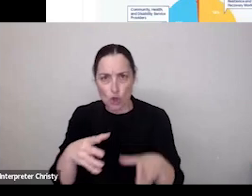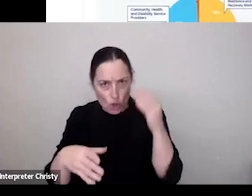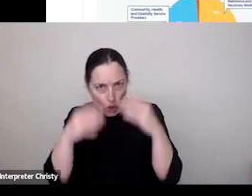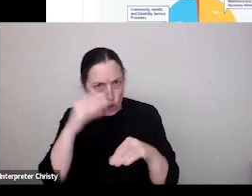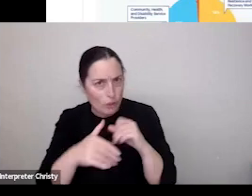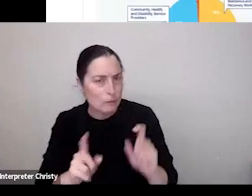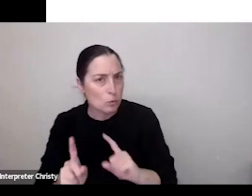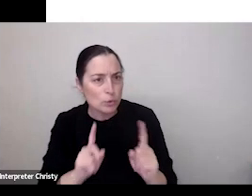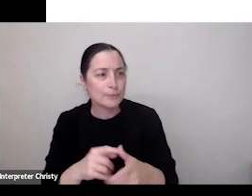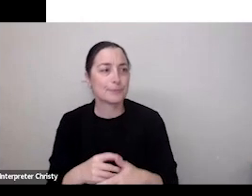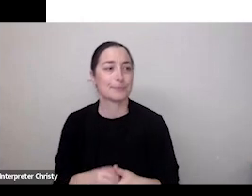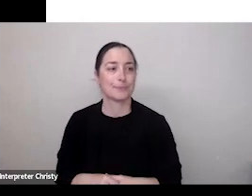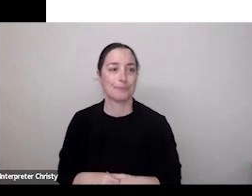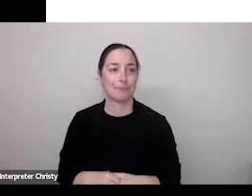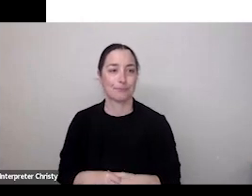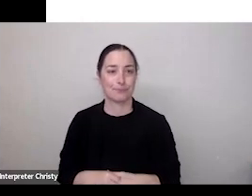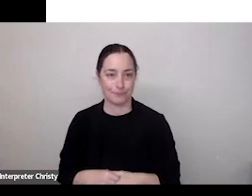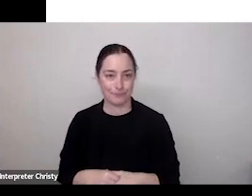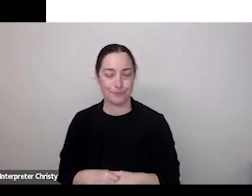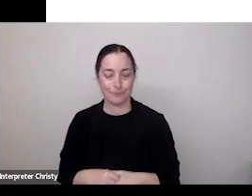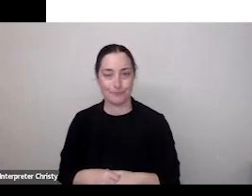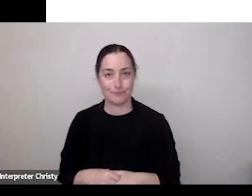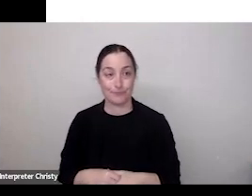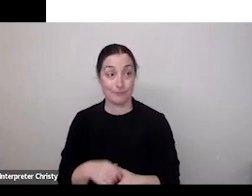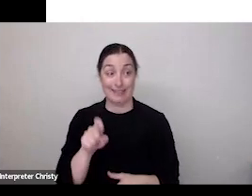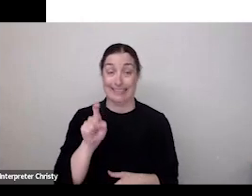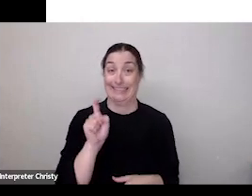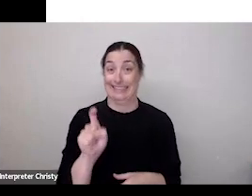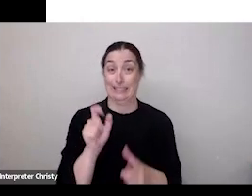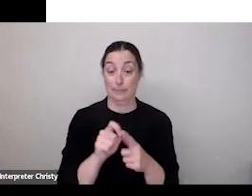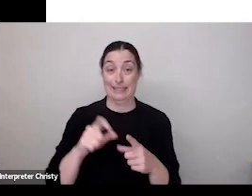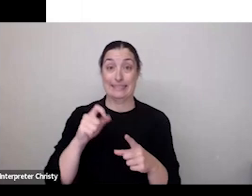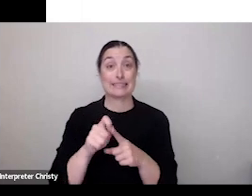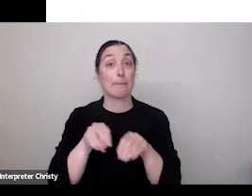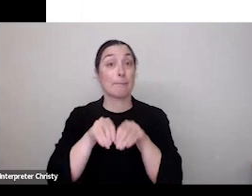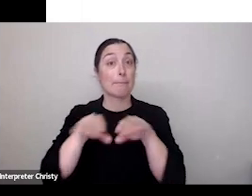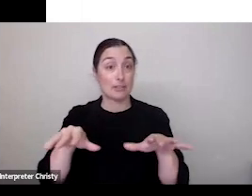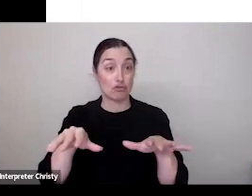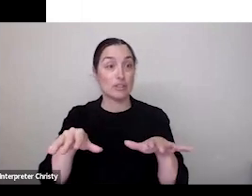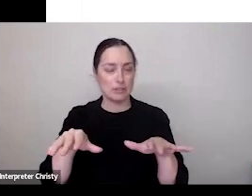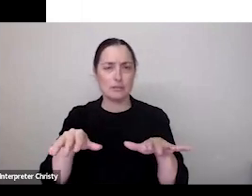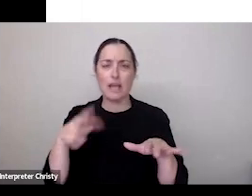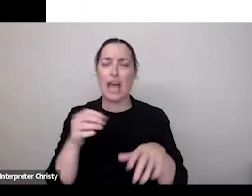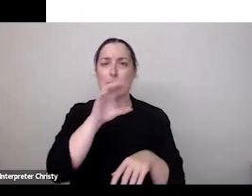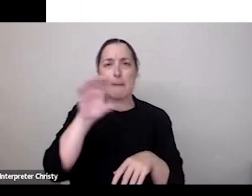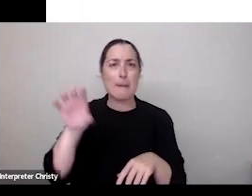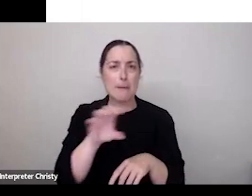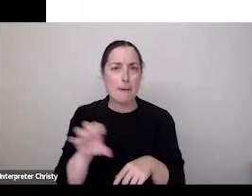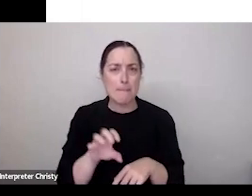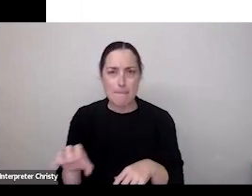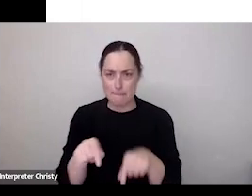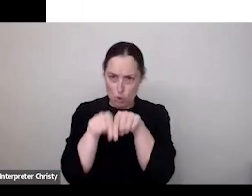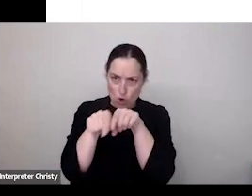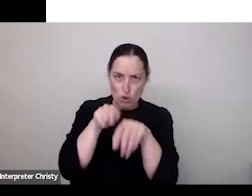slide, please. When you visit the website and click on the PSEP implementation, you'll be taken to numerous ways of learning